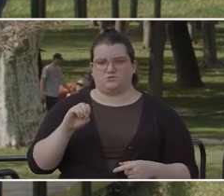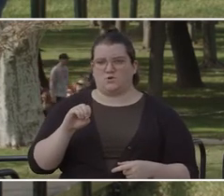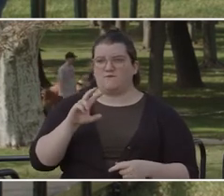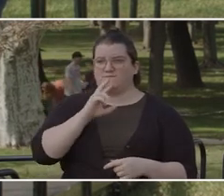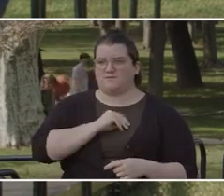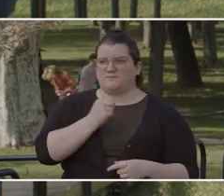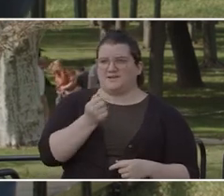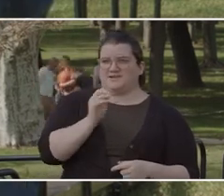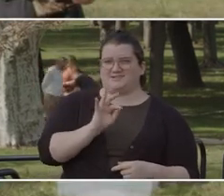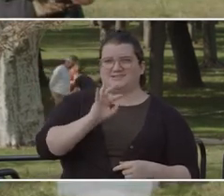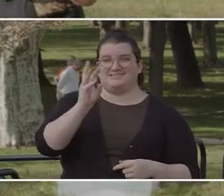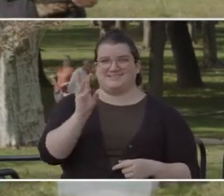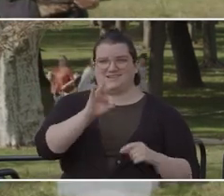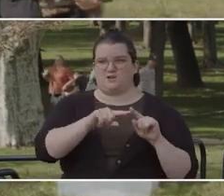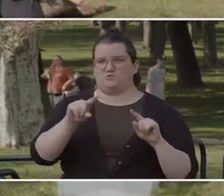1969-1970.